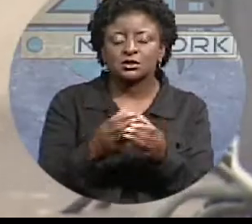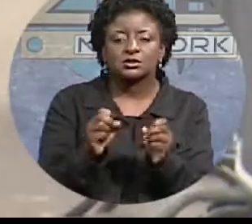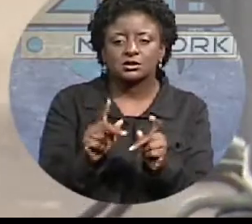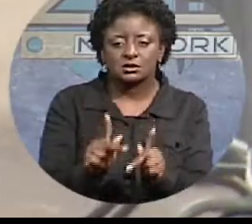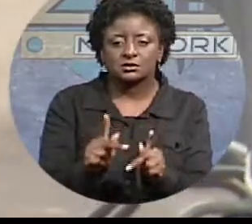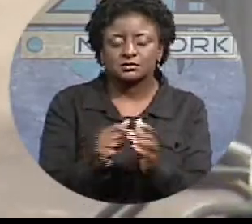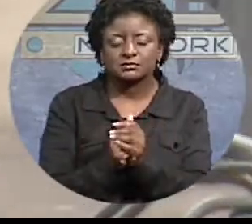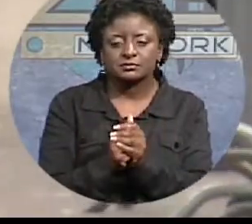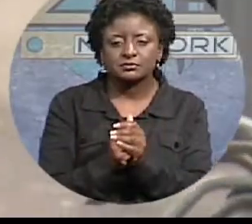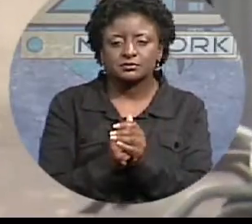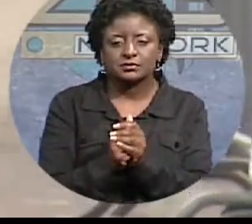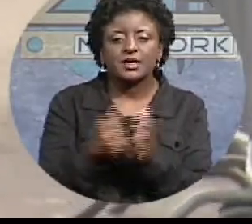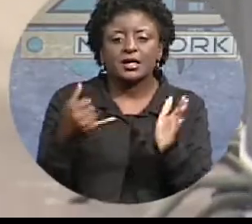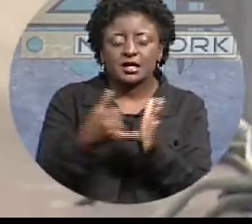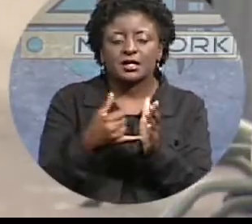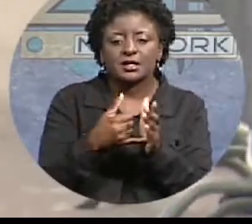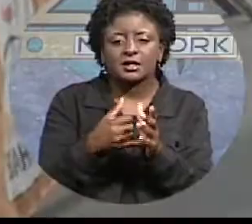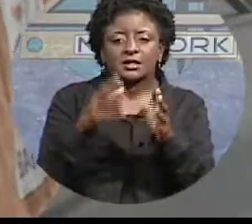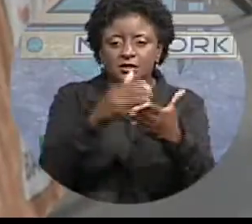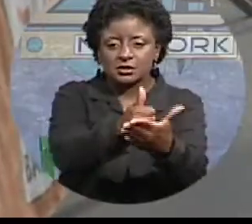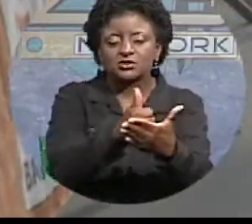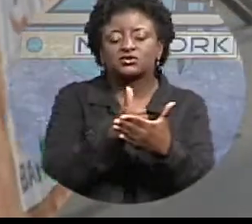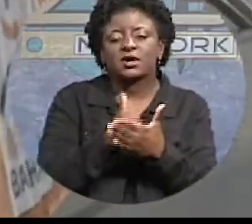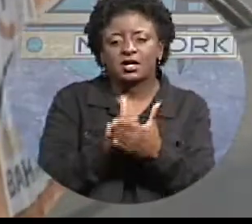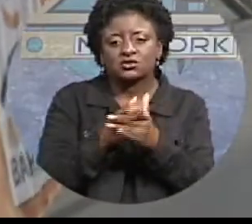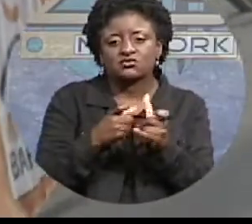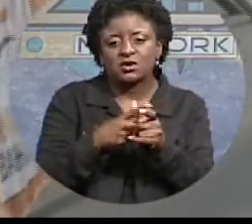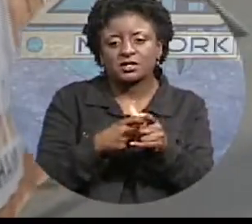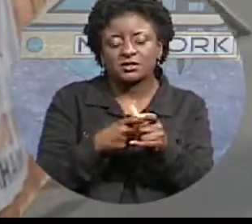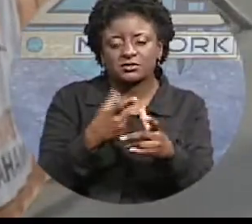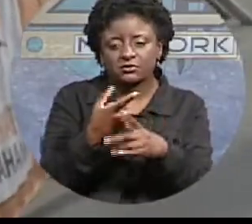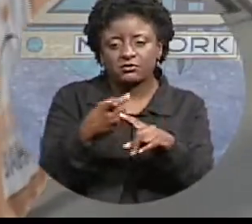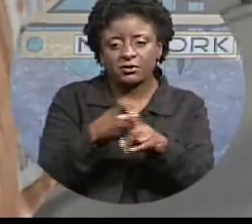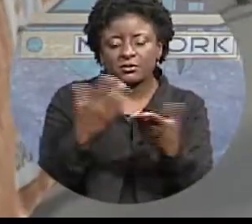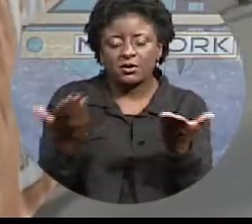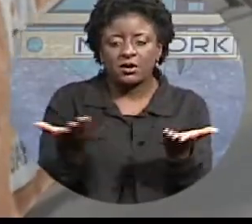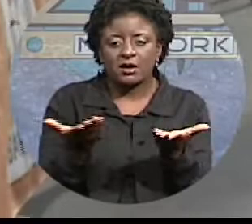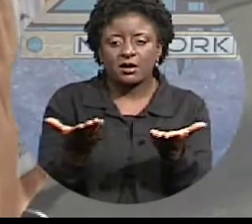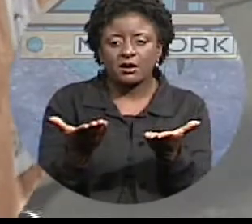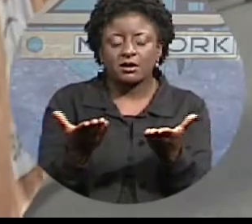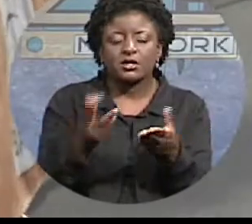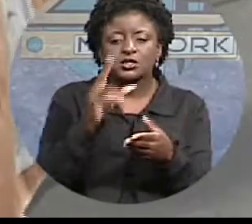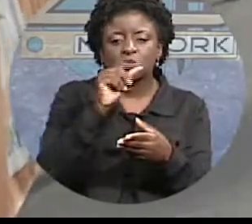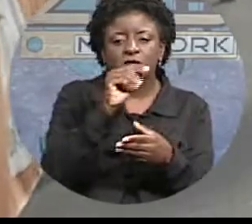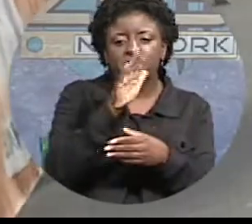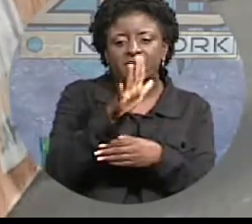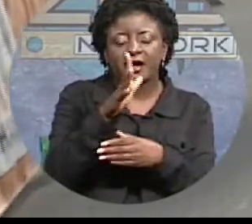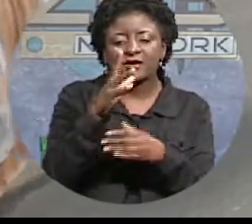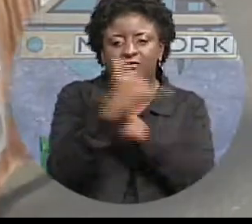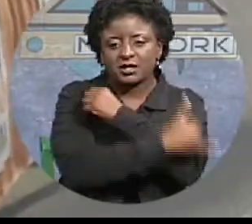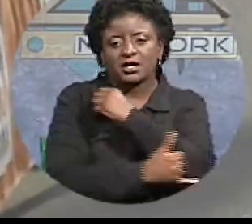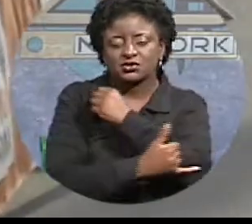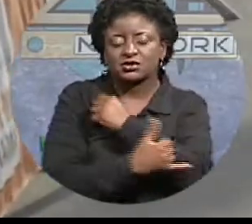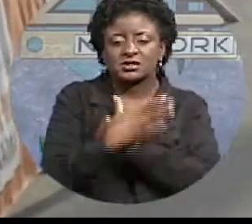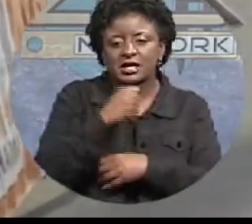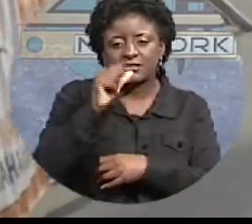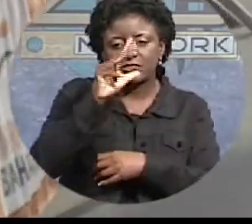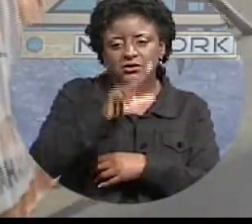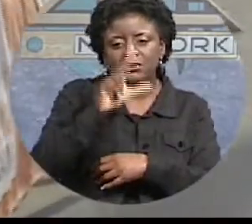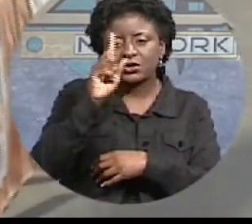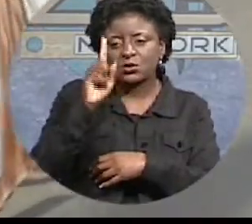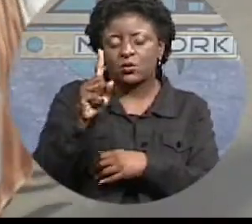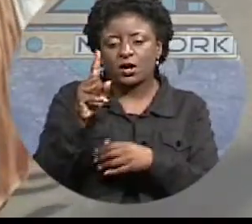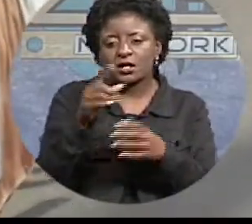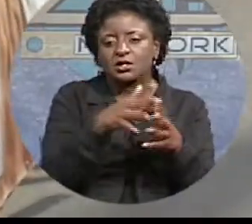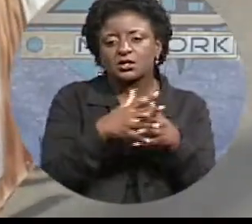Marathon Bahamas attracts runners from right here at home, 25 countries and 31 states. Most of them we spoke with are confident